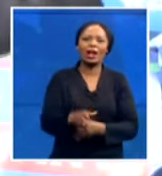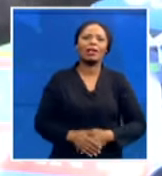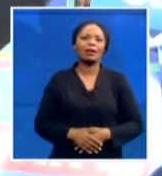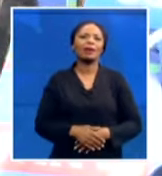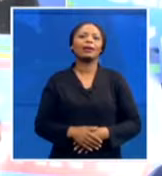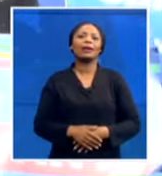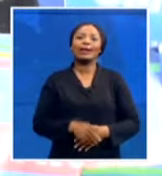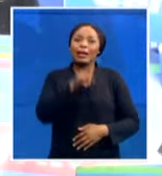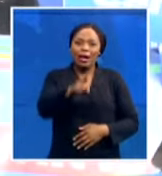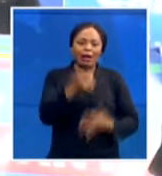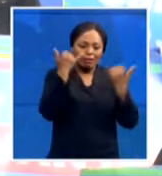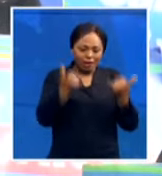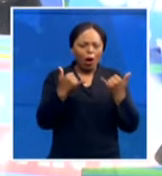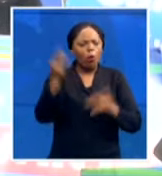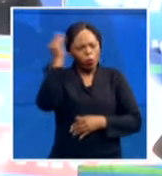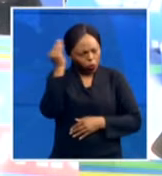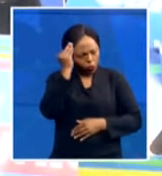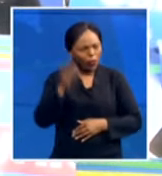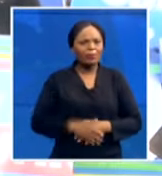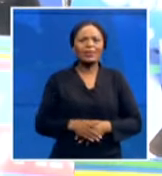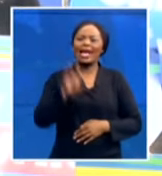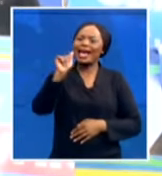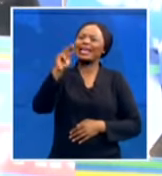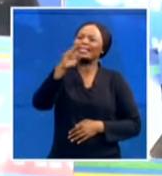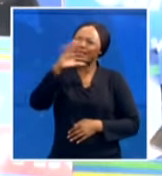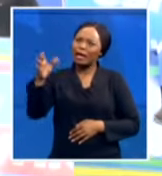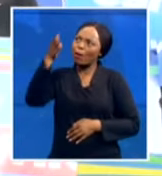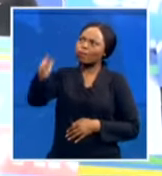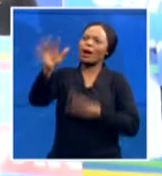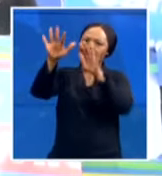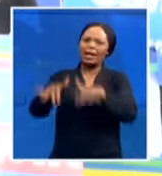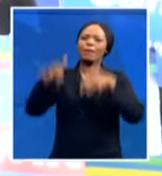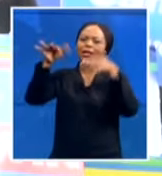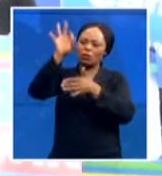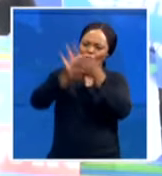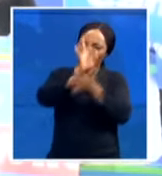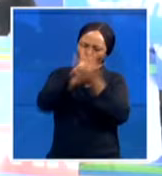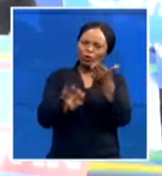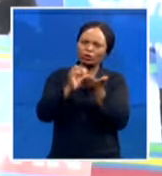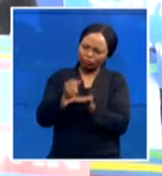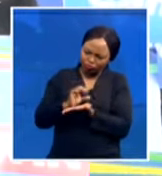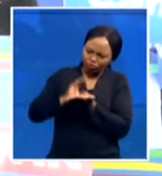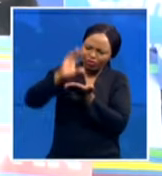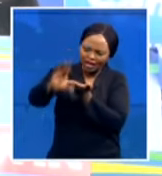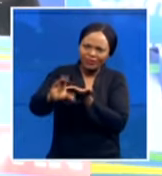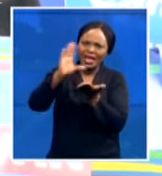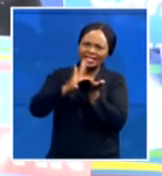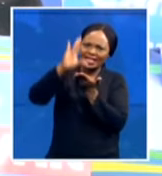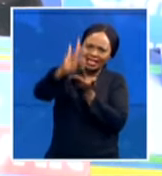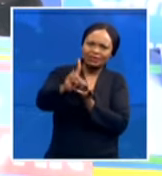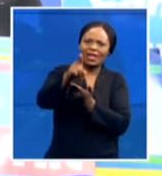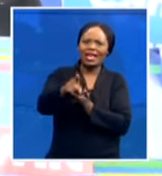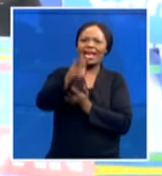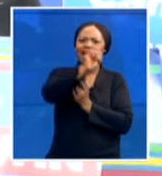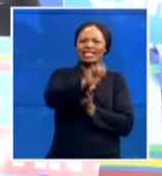we already know that the ANC in Parliament voted to transfer what was left to SAA and Eskom. Yeah.